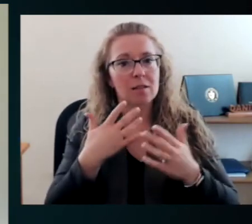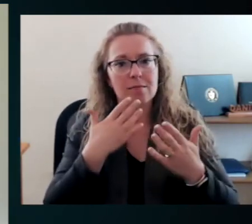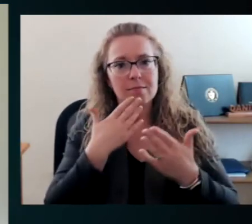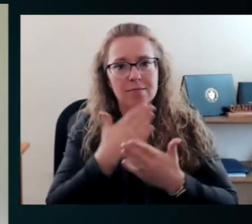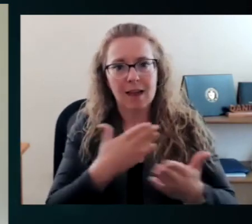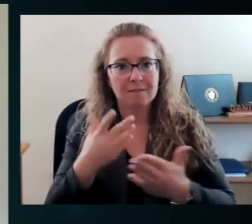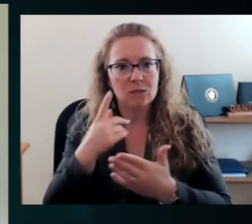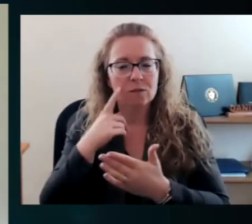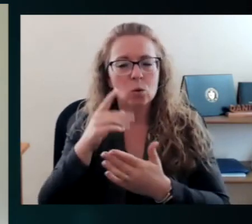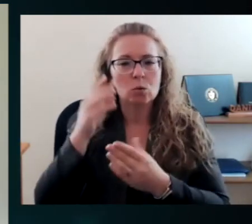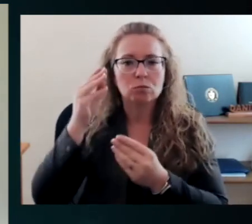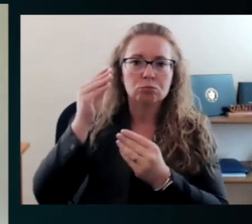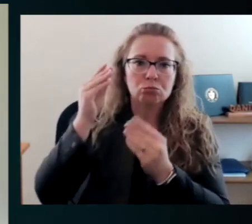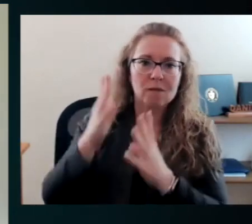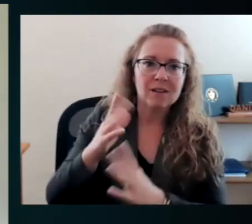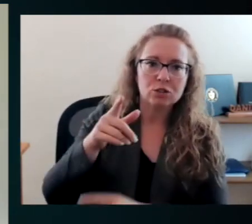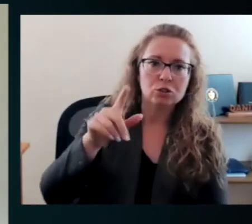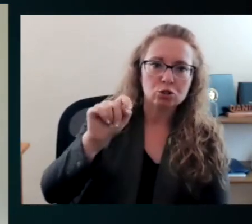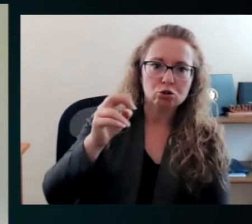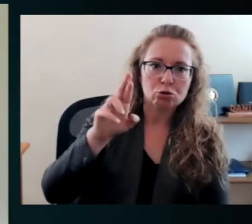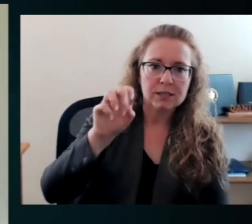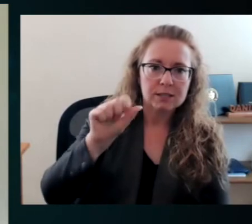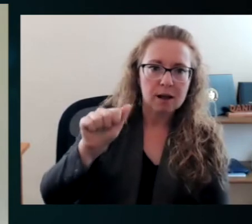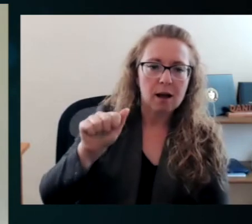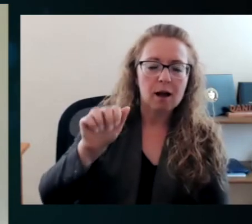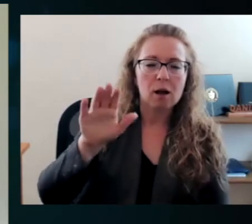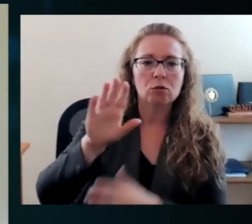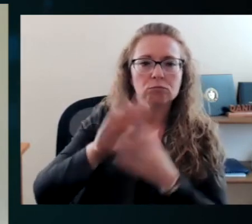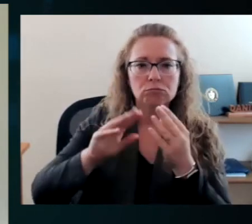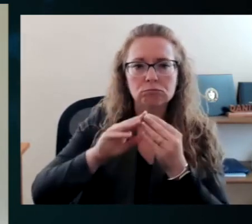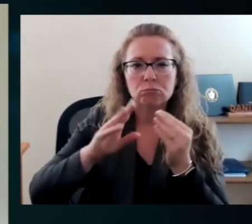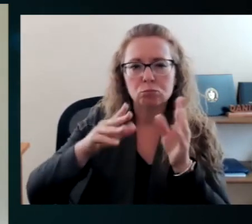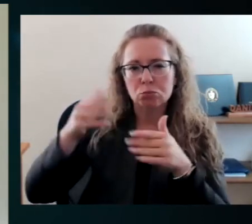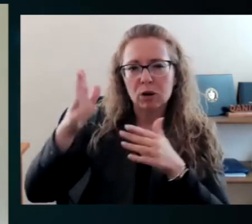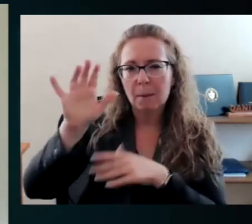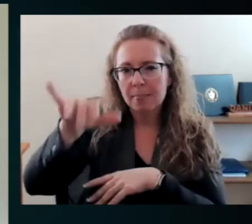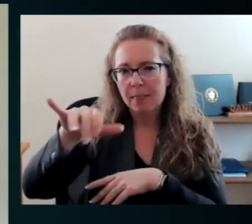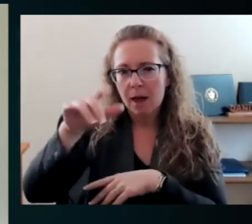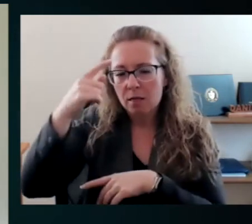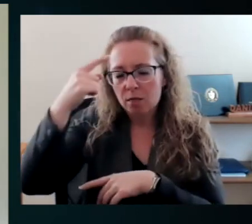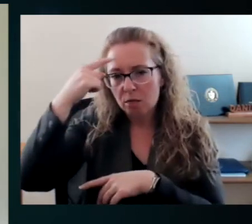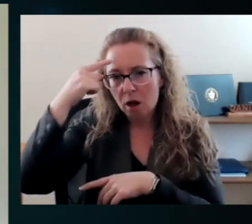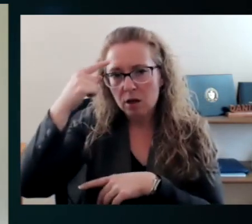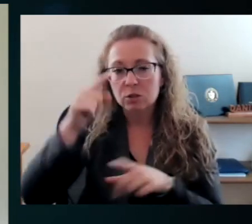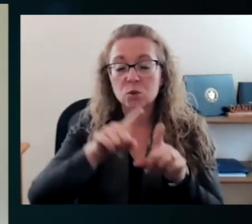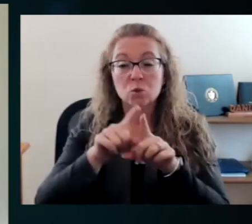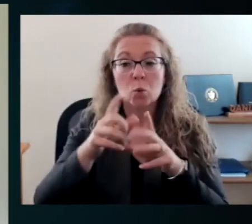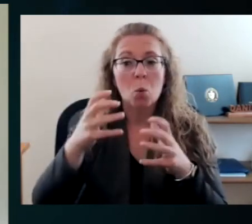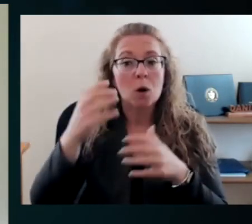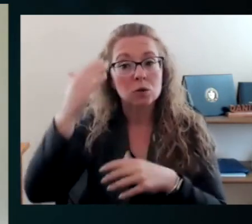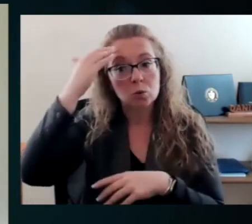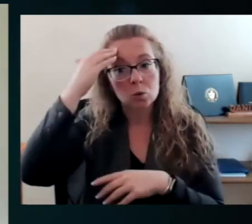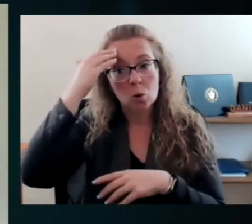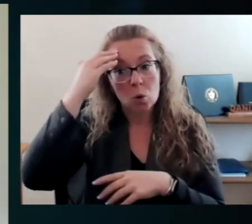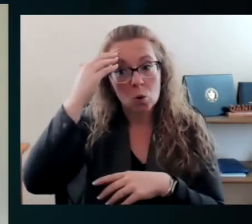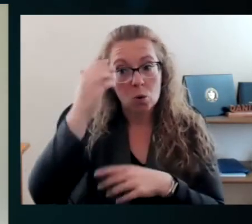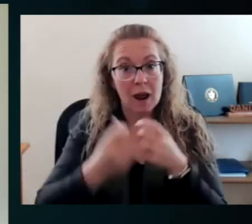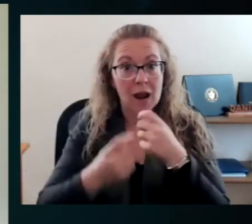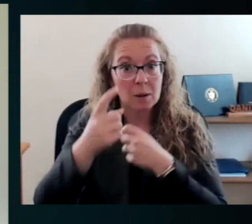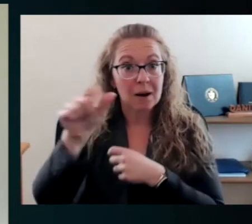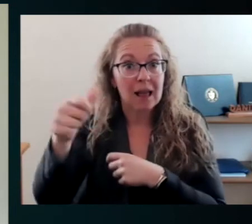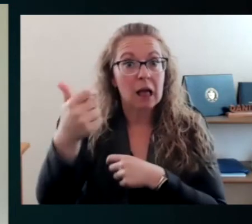Teresa to bringing this up. And I would like to know if any other